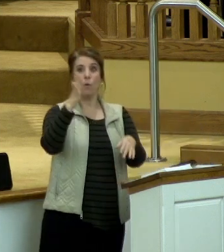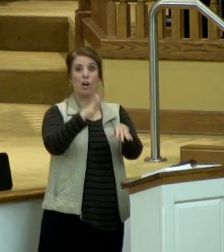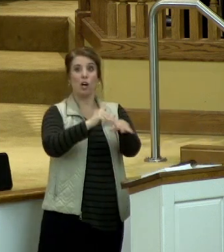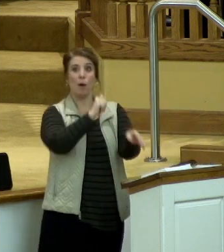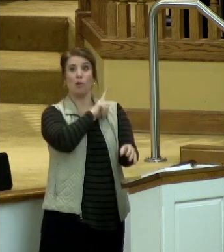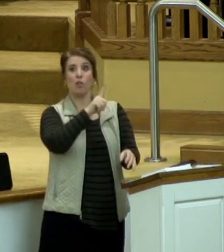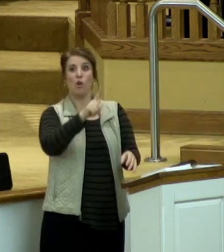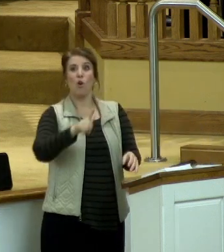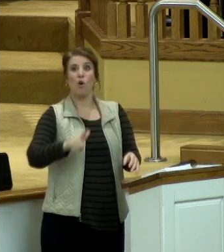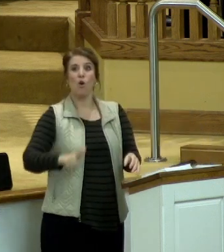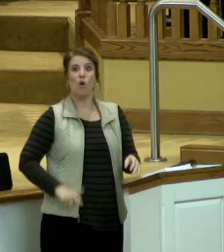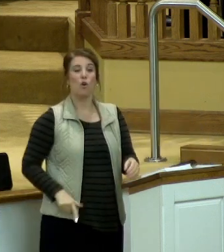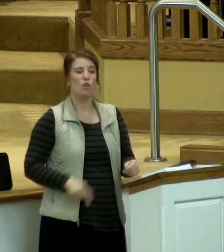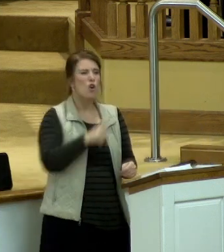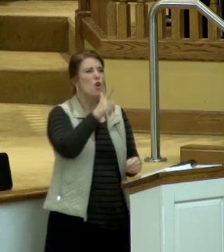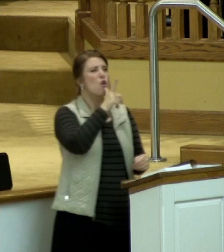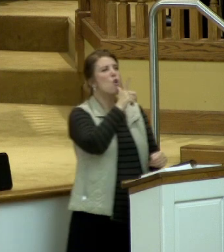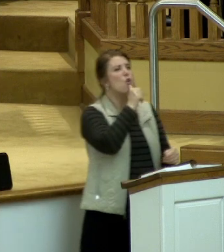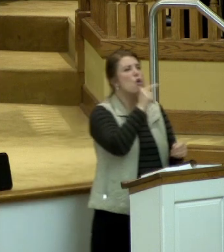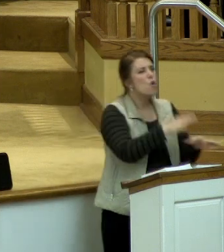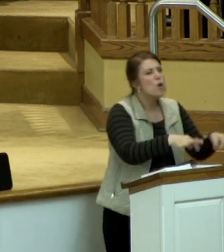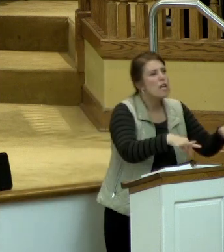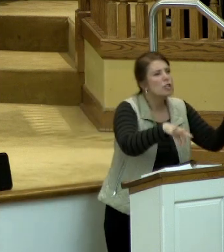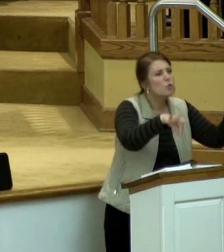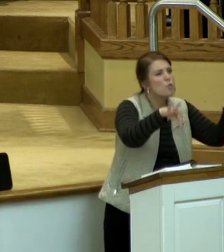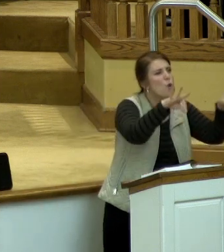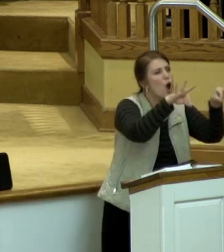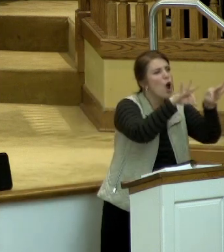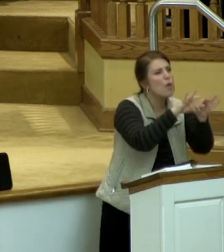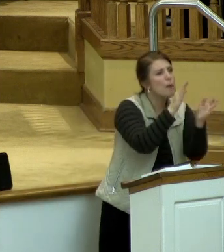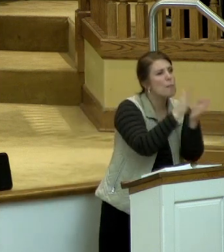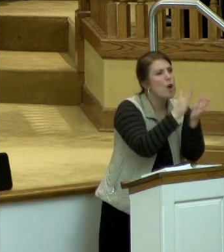Lord, who is worthy to be